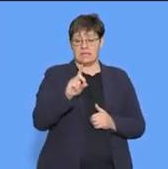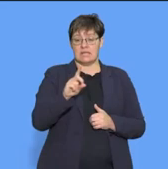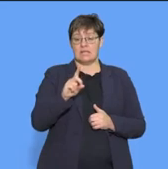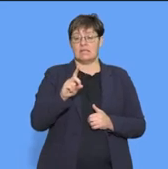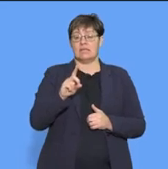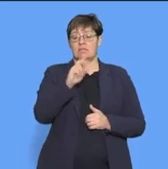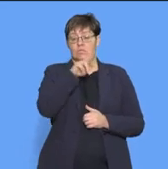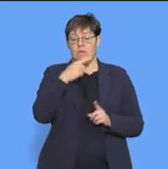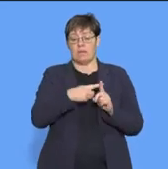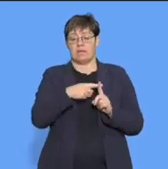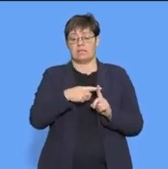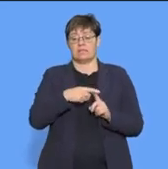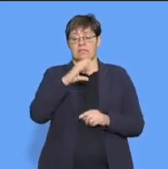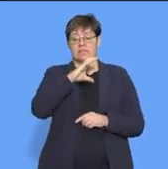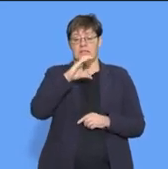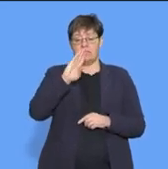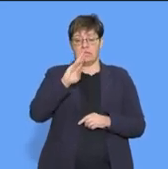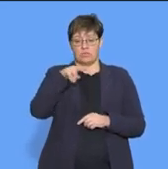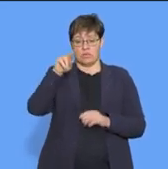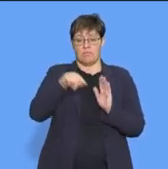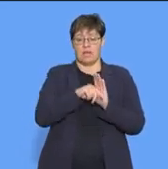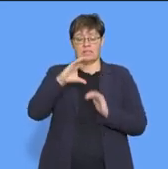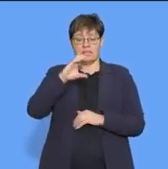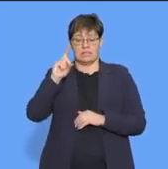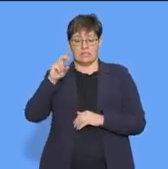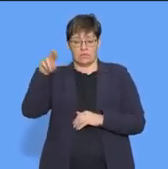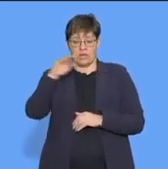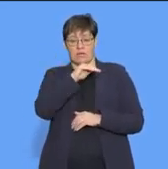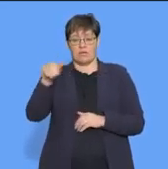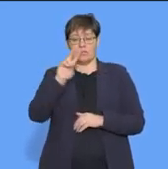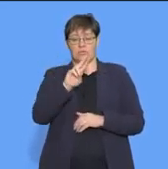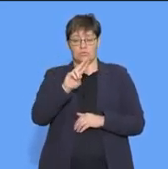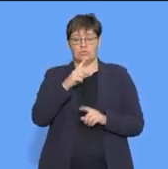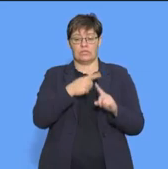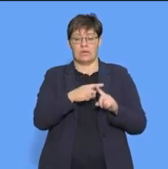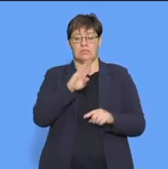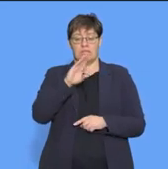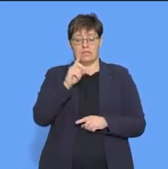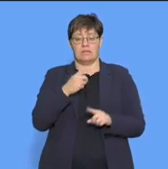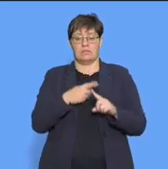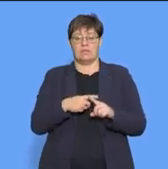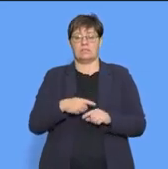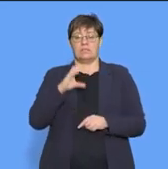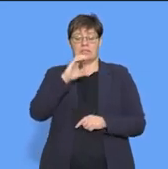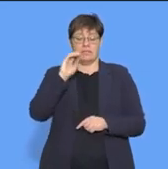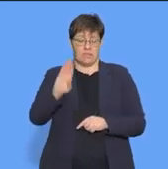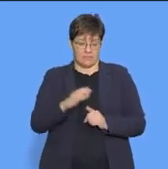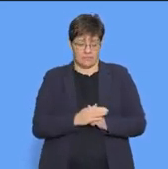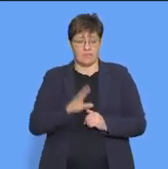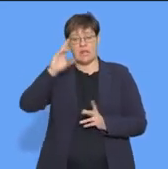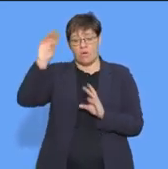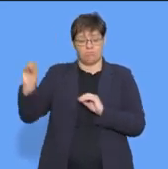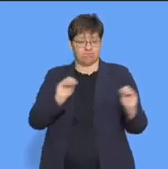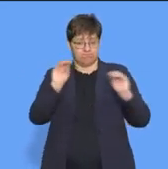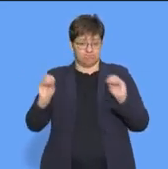BD squared plus BC squared minus CD divided by 2BD times CB. Okay, we're